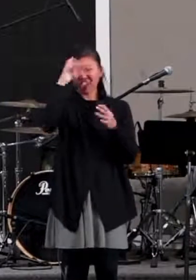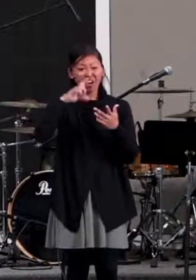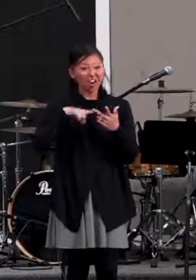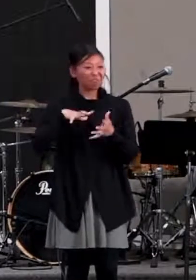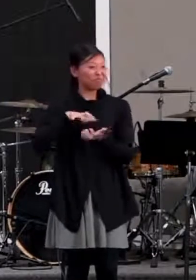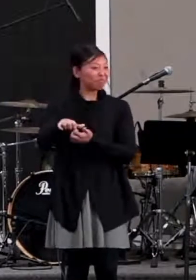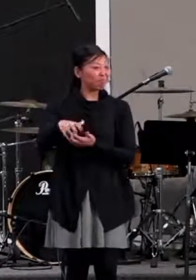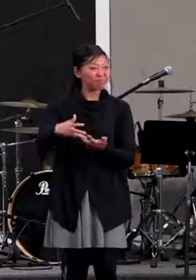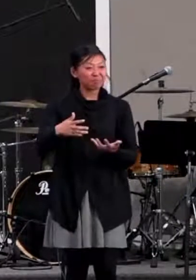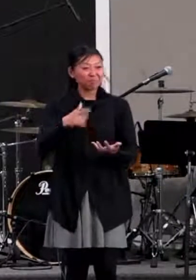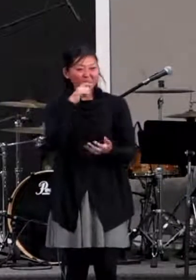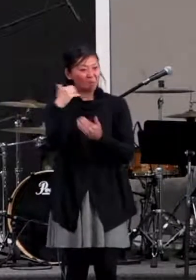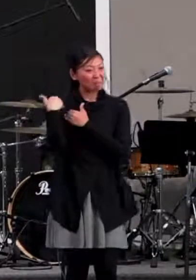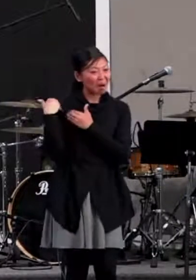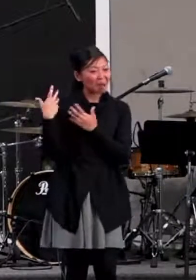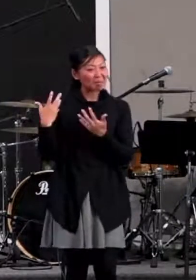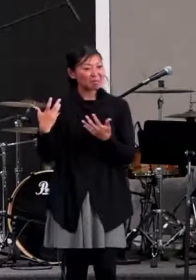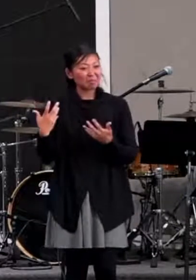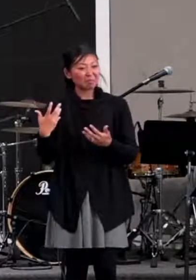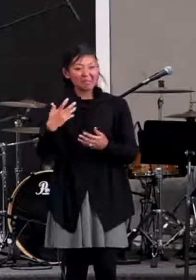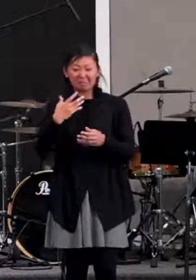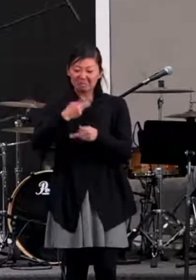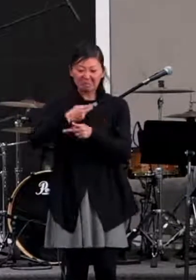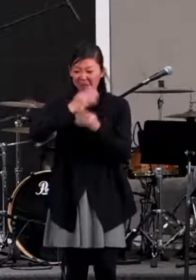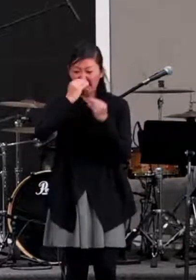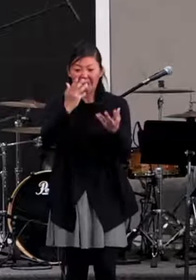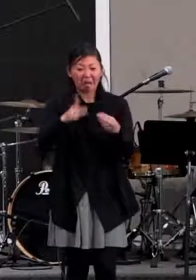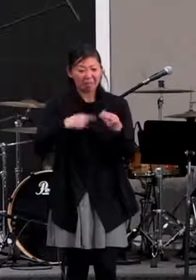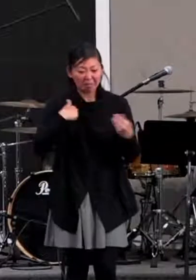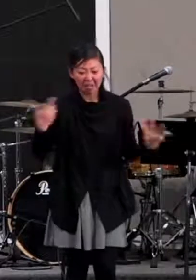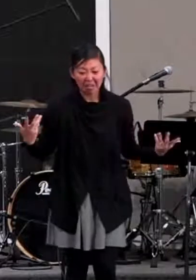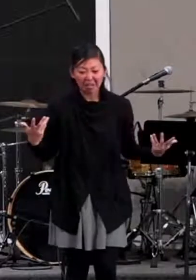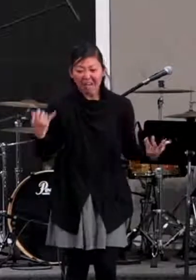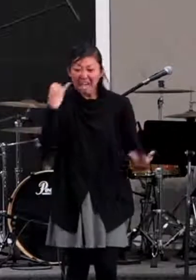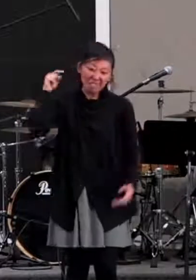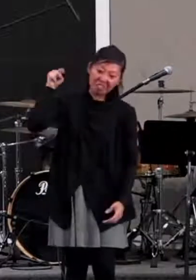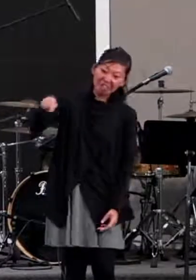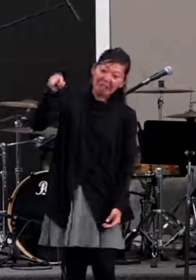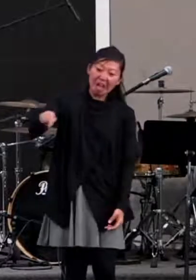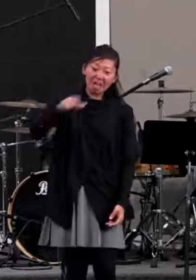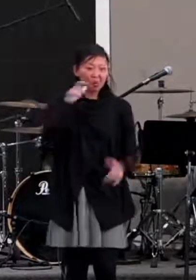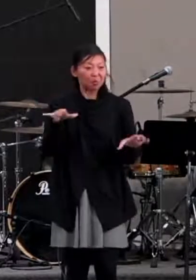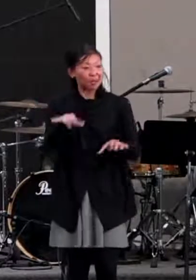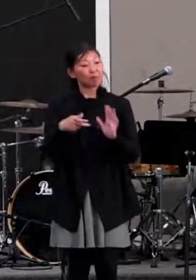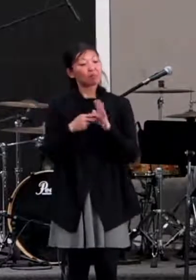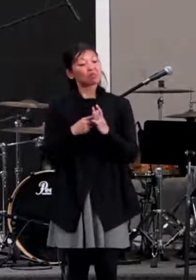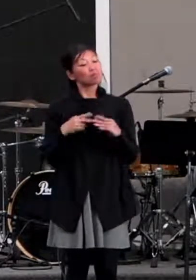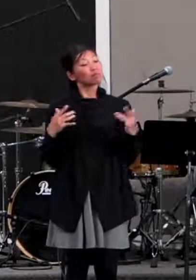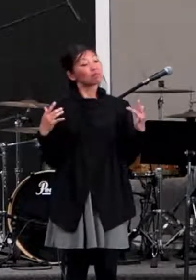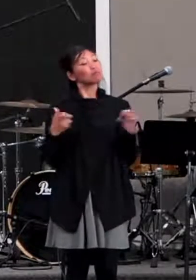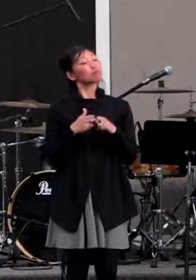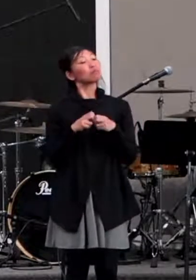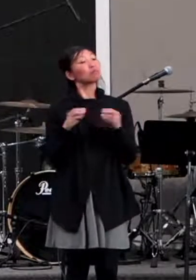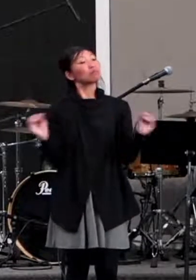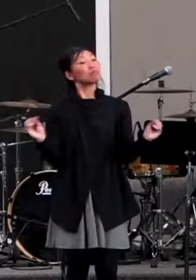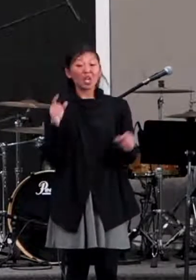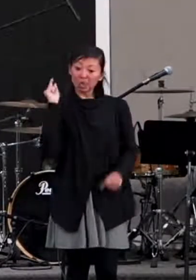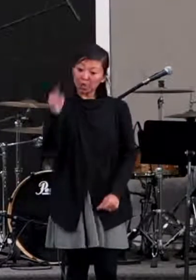or irresponsible or uncaring or sinners, we wouldn't be having this problem. The problem's